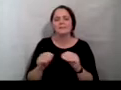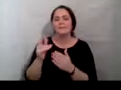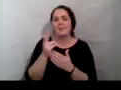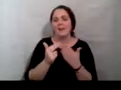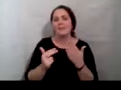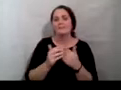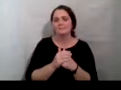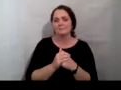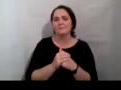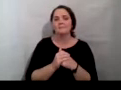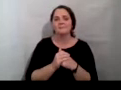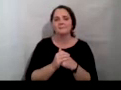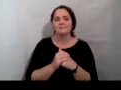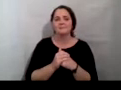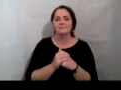on.